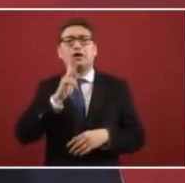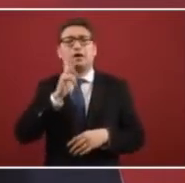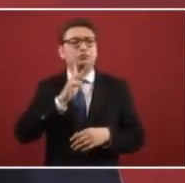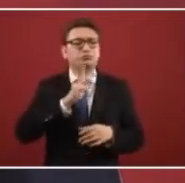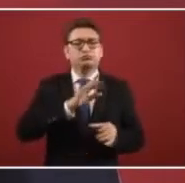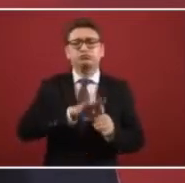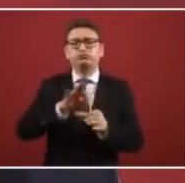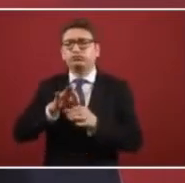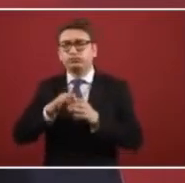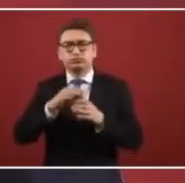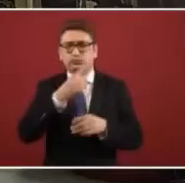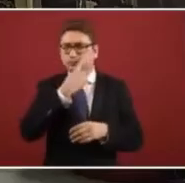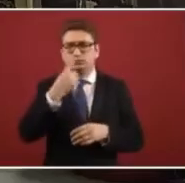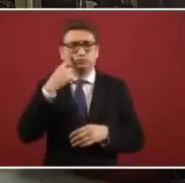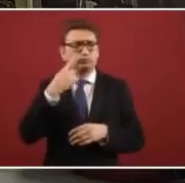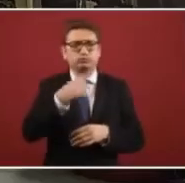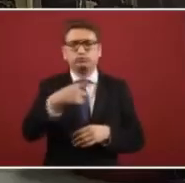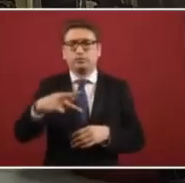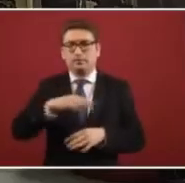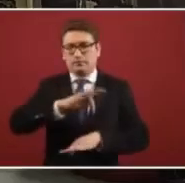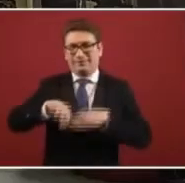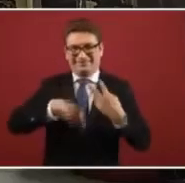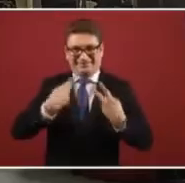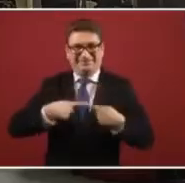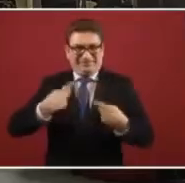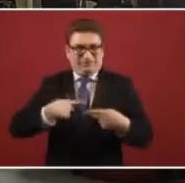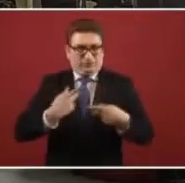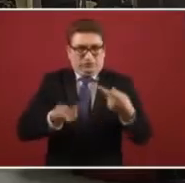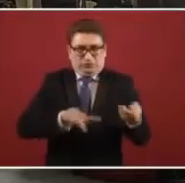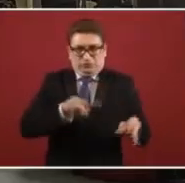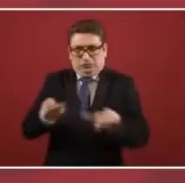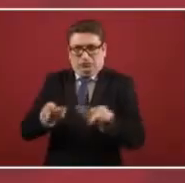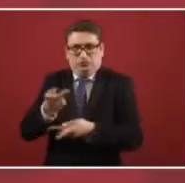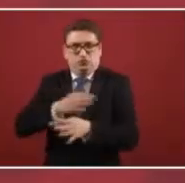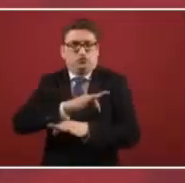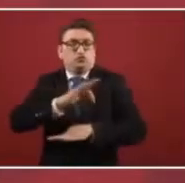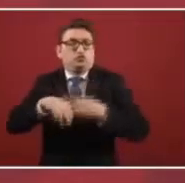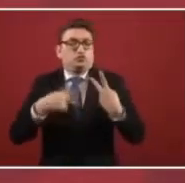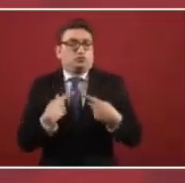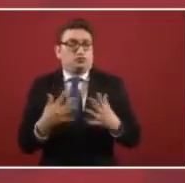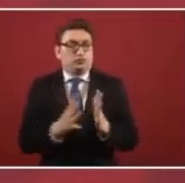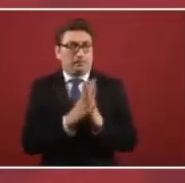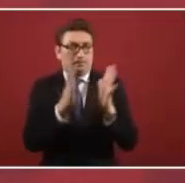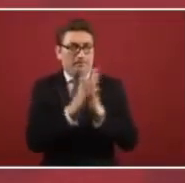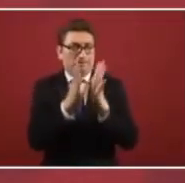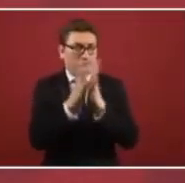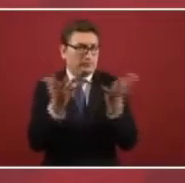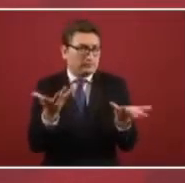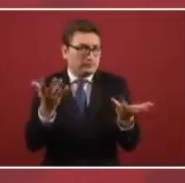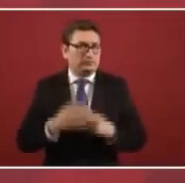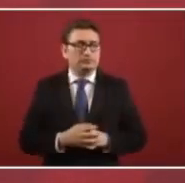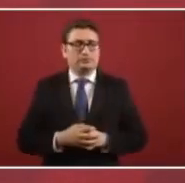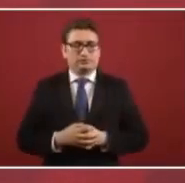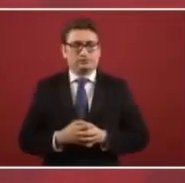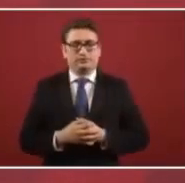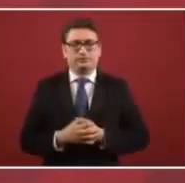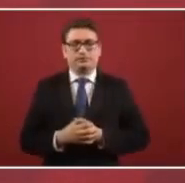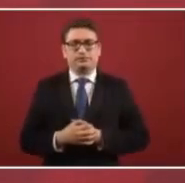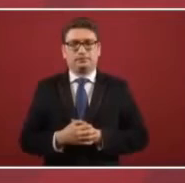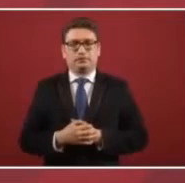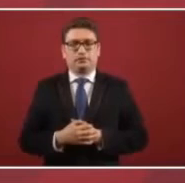best method is democracy, to ask the people and that all the citizens participate, when in